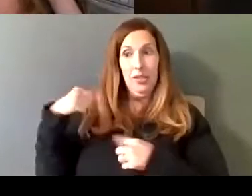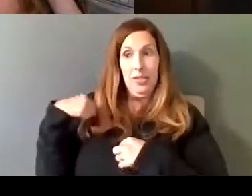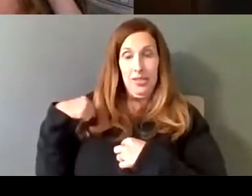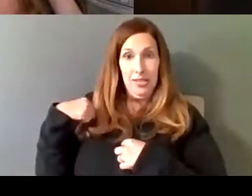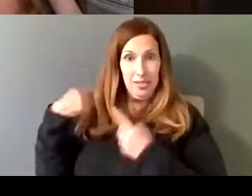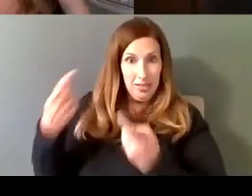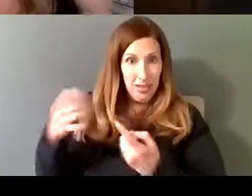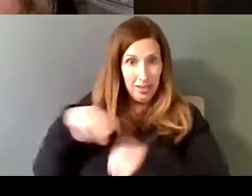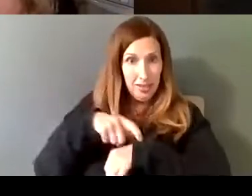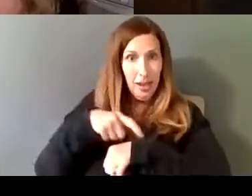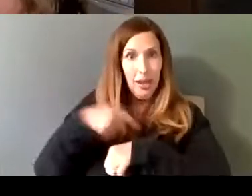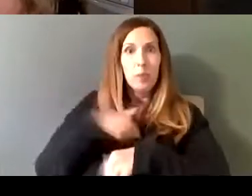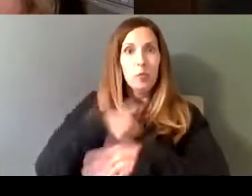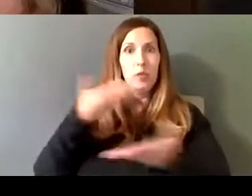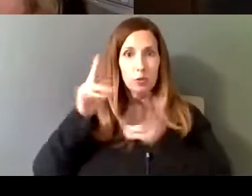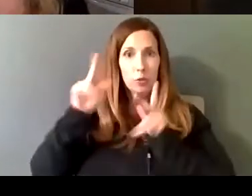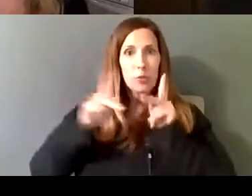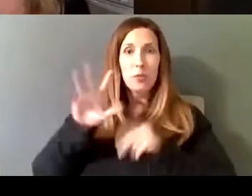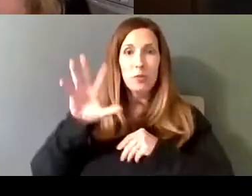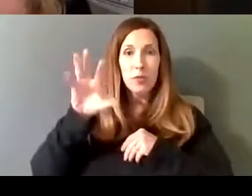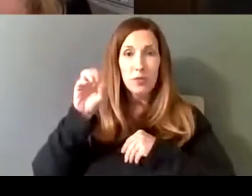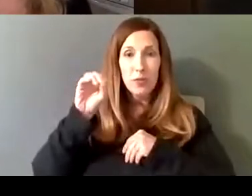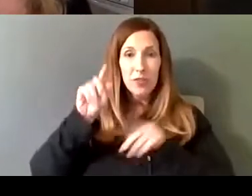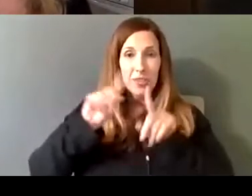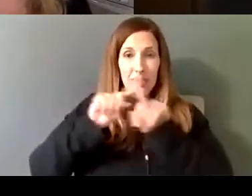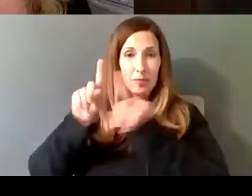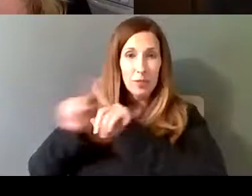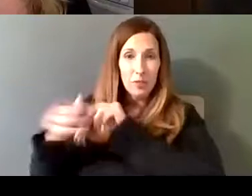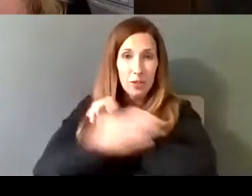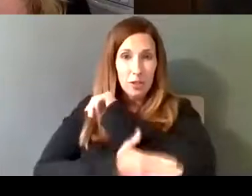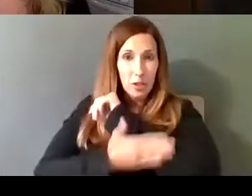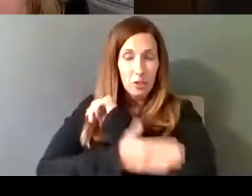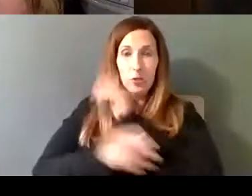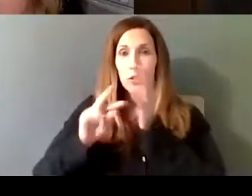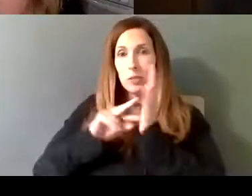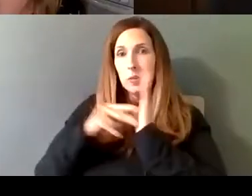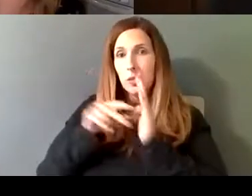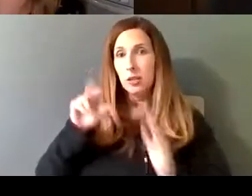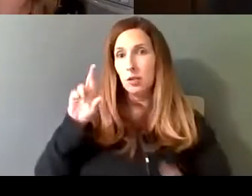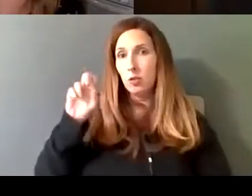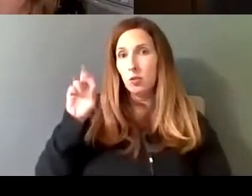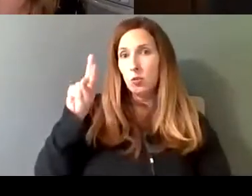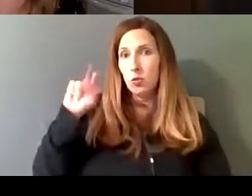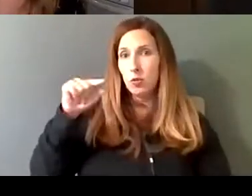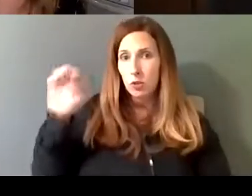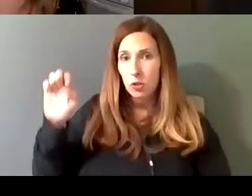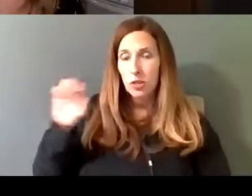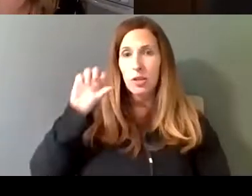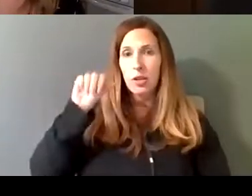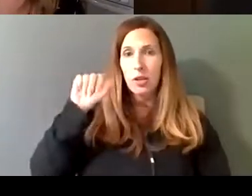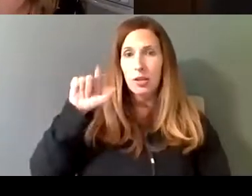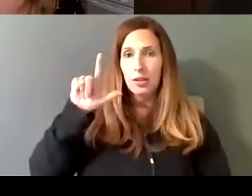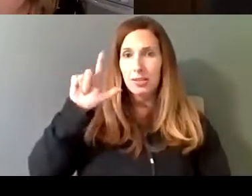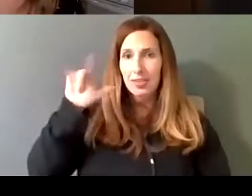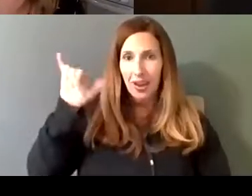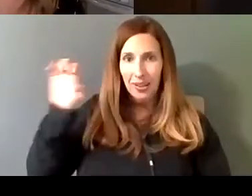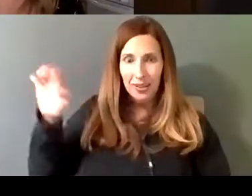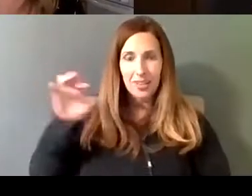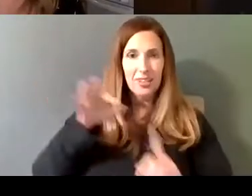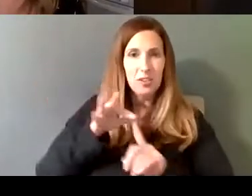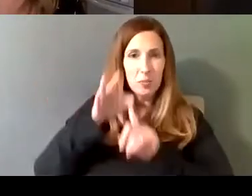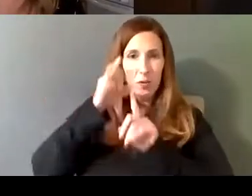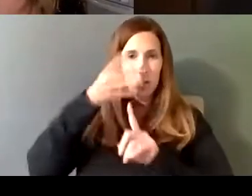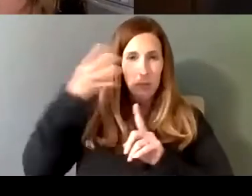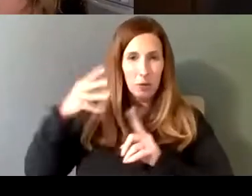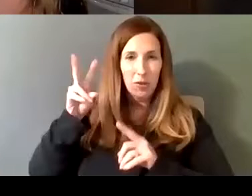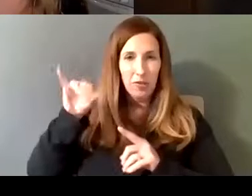from 50 different countries. So that's refugees, asylees, asylum seekers, special immigrant visas. And in